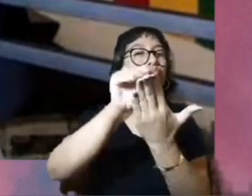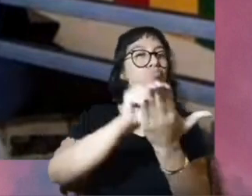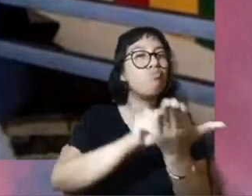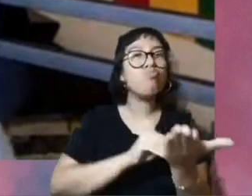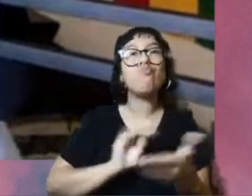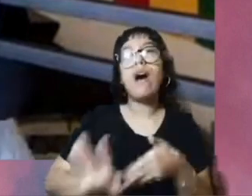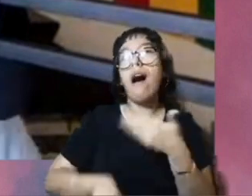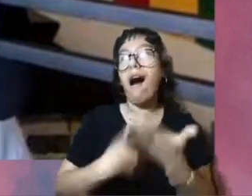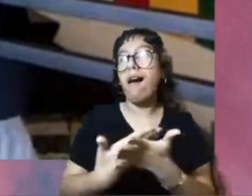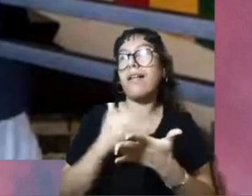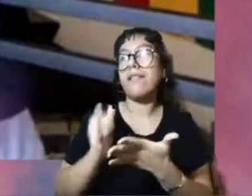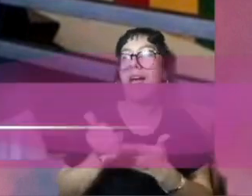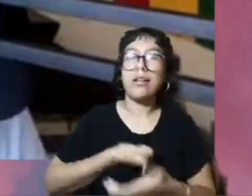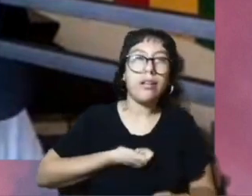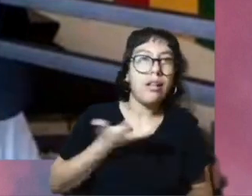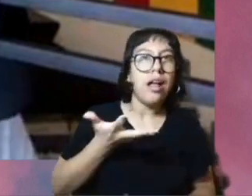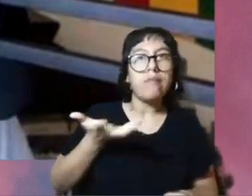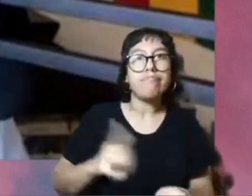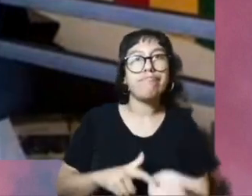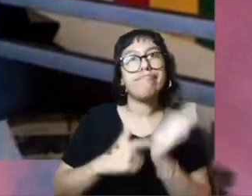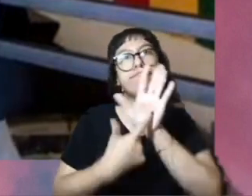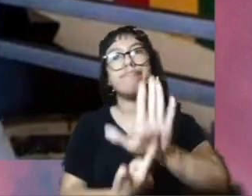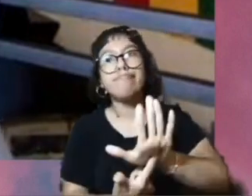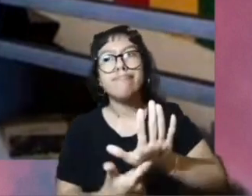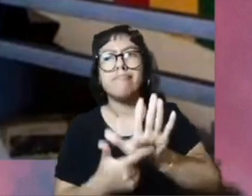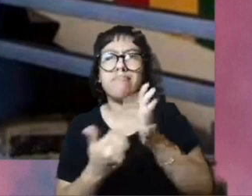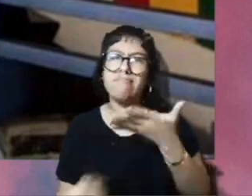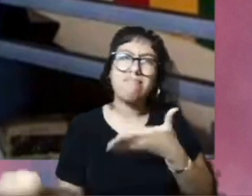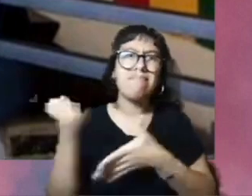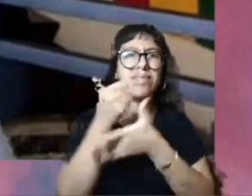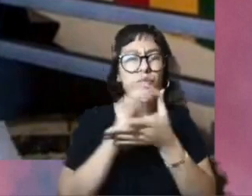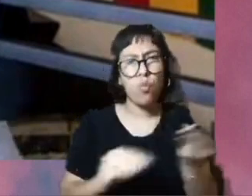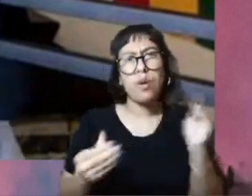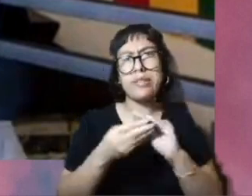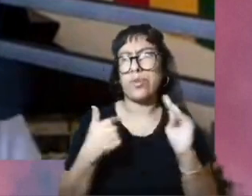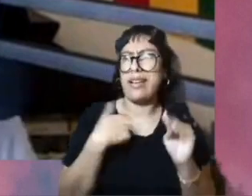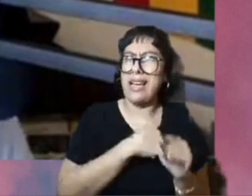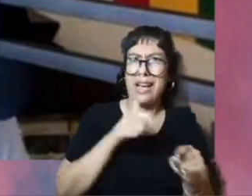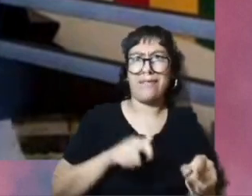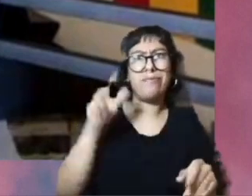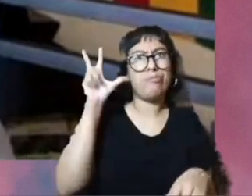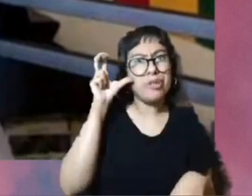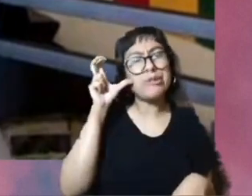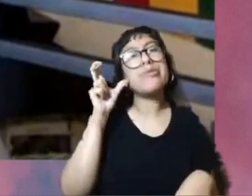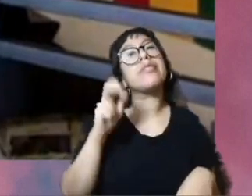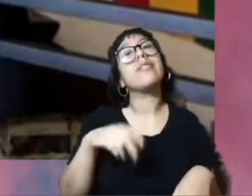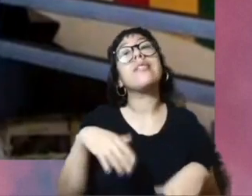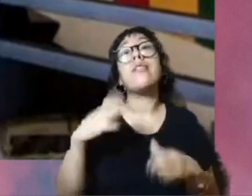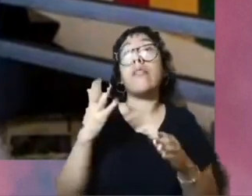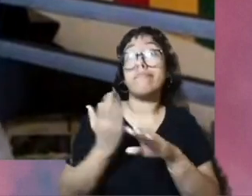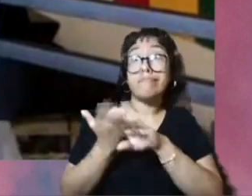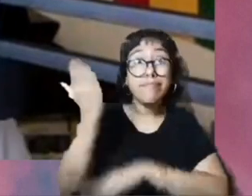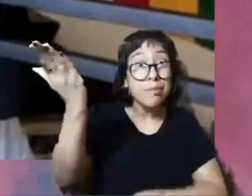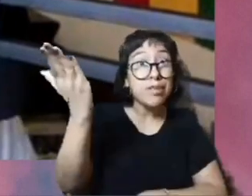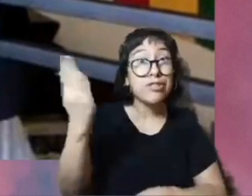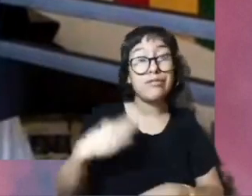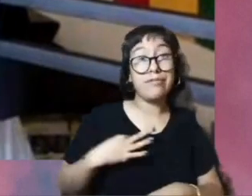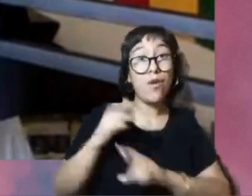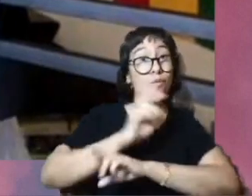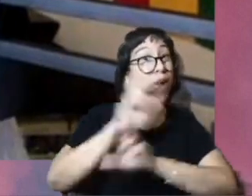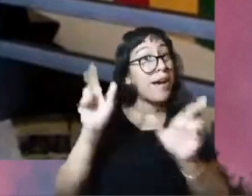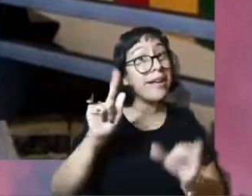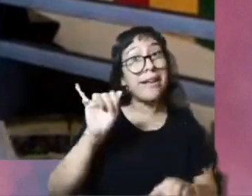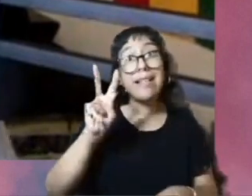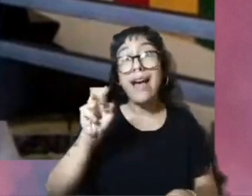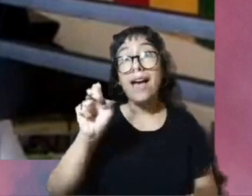of our times and uplift the most urgent stories that the world needs to hear right now. So we got the call for submissions up and live. You can